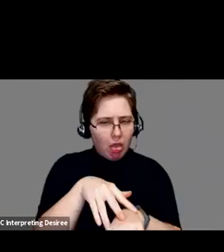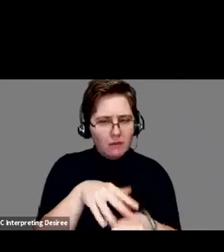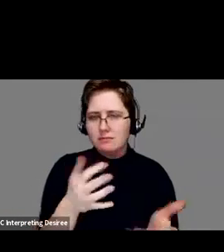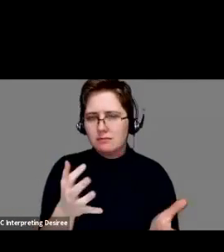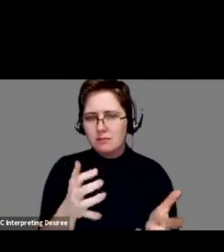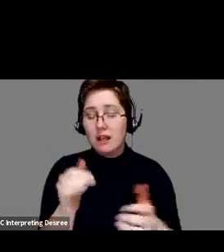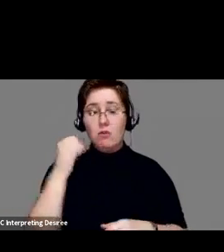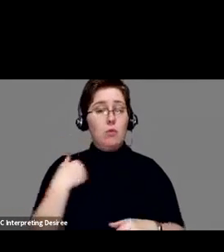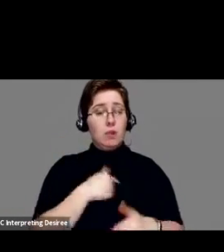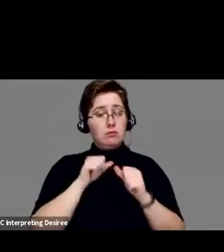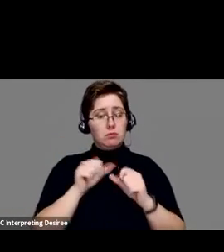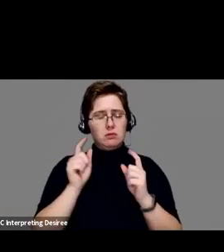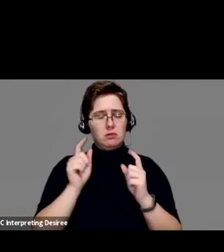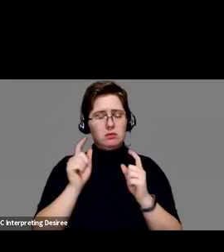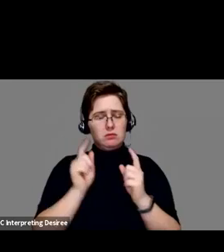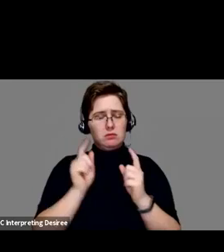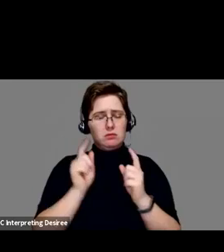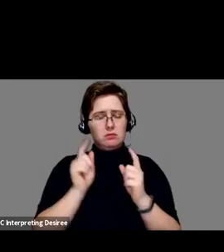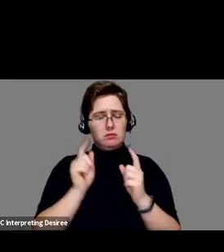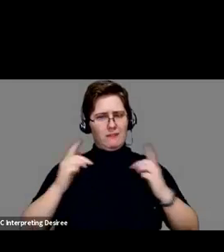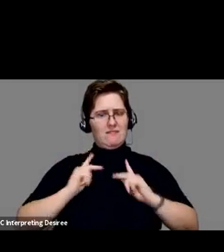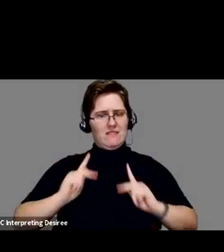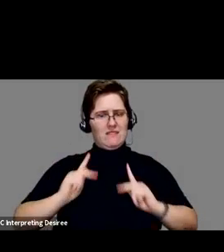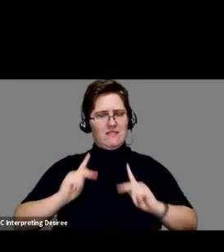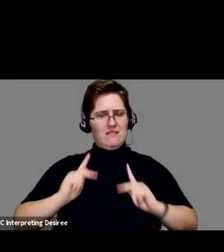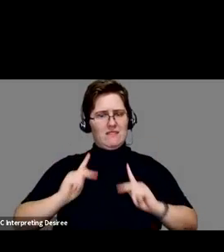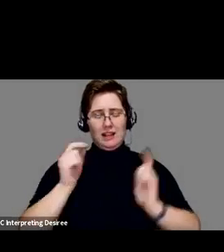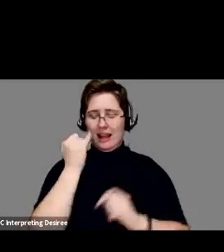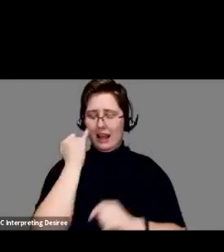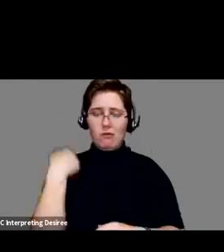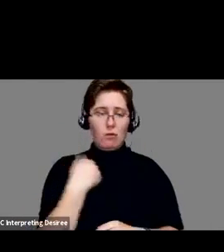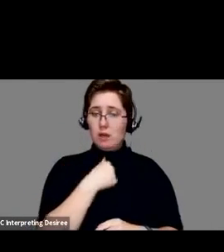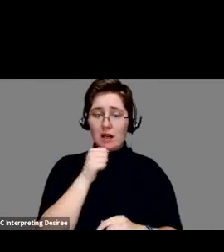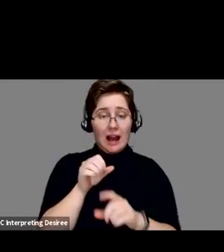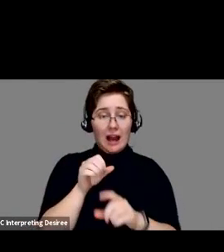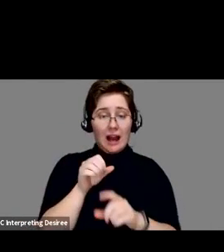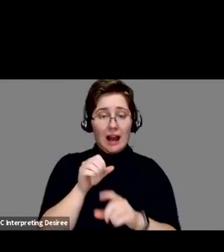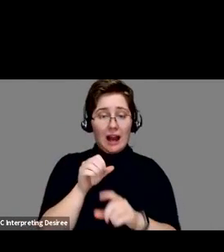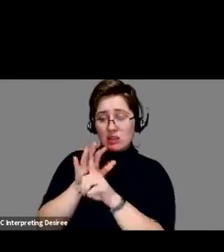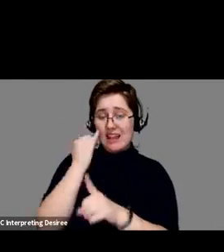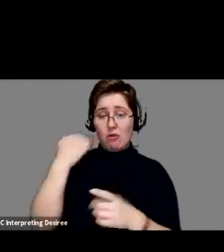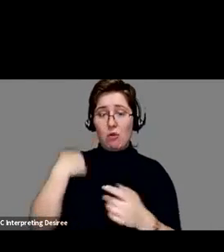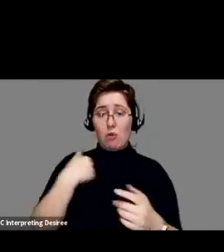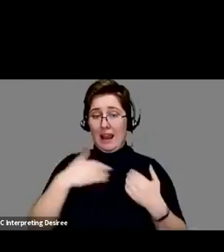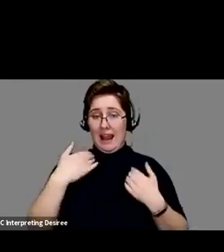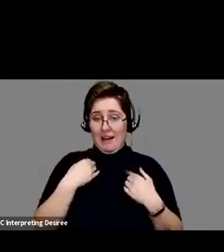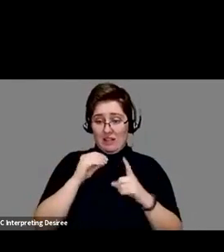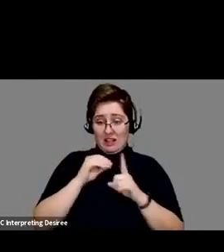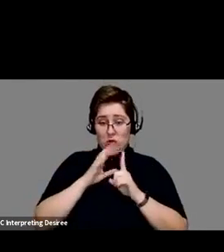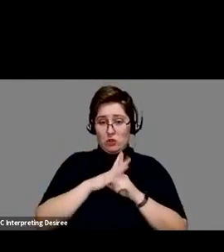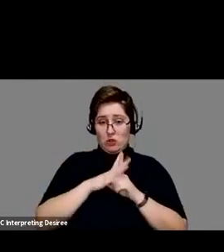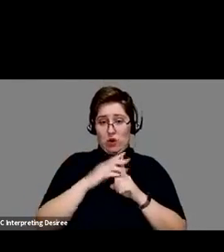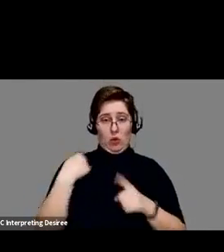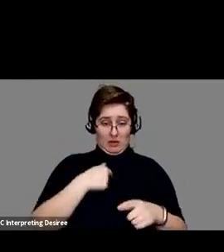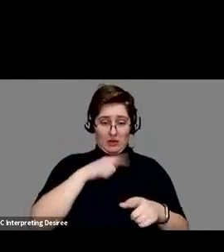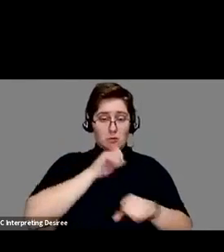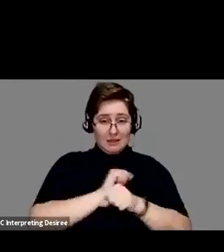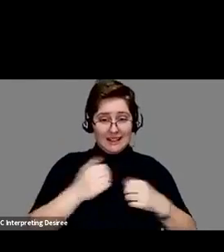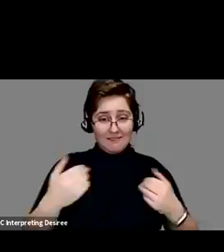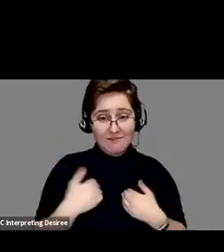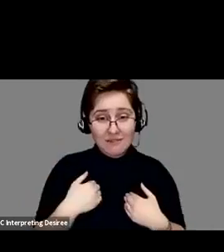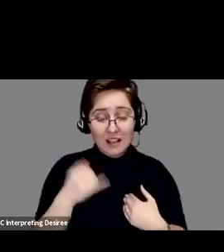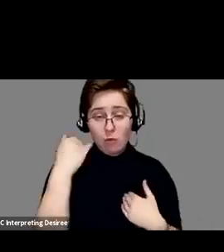appropriate physical distancing, if we are not exposing other people, if we are exposed or we are in fact infectious, and if we are limiting